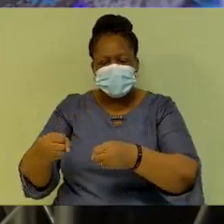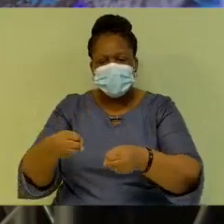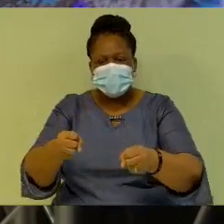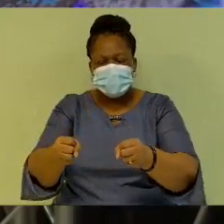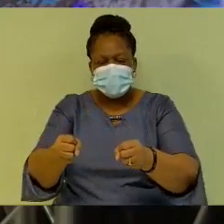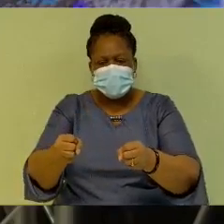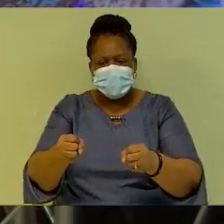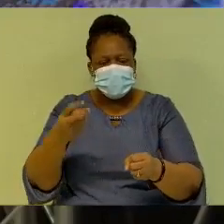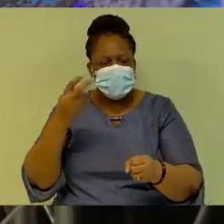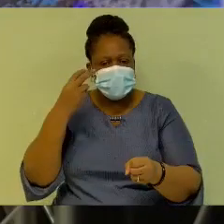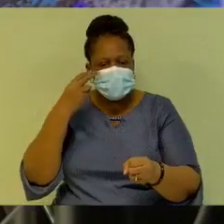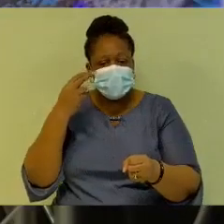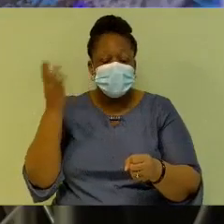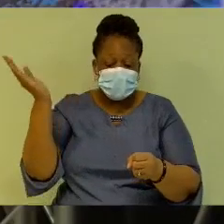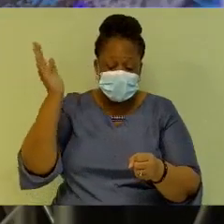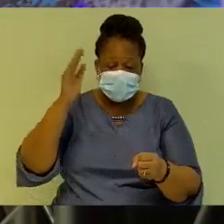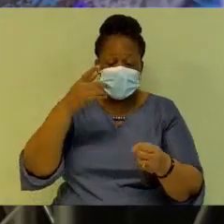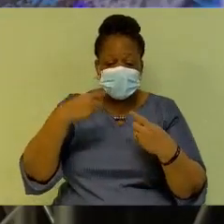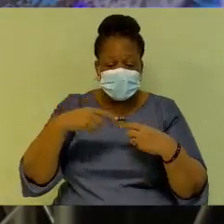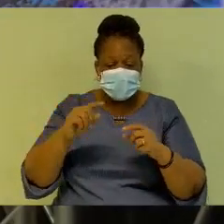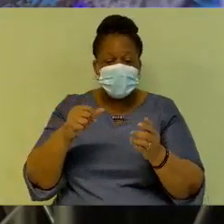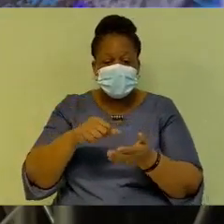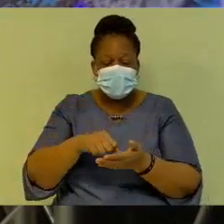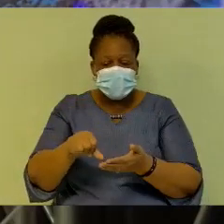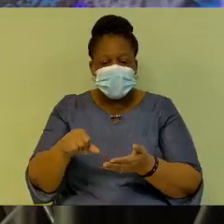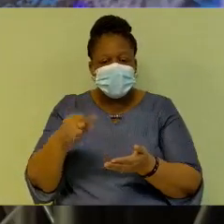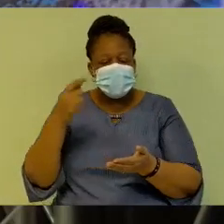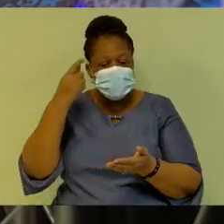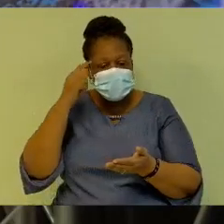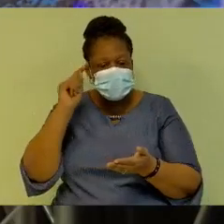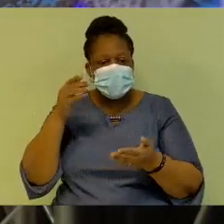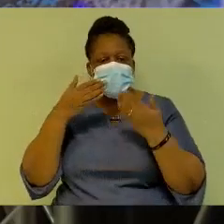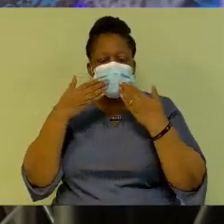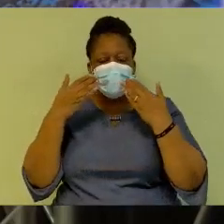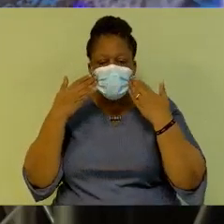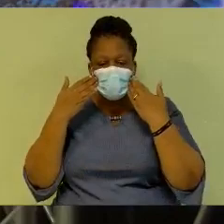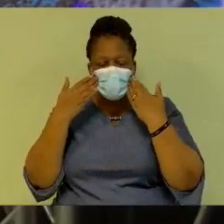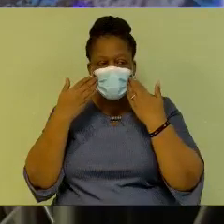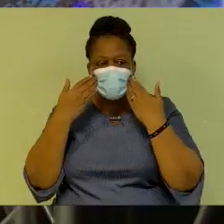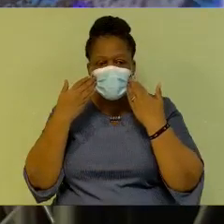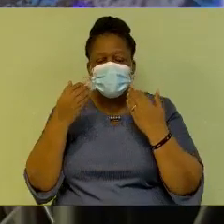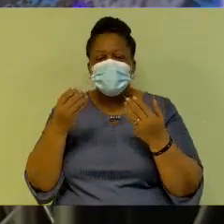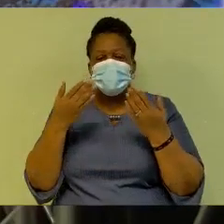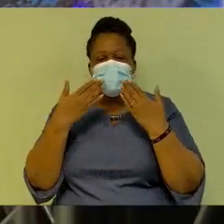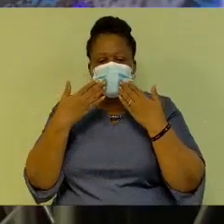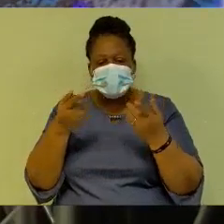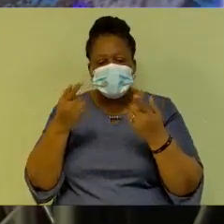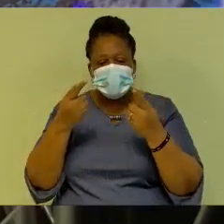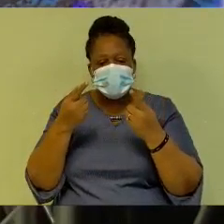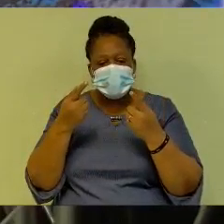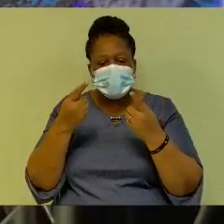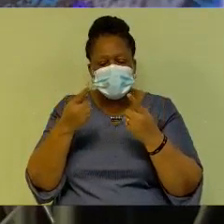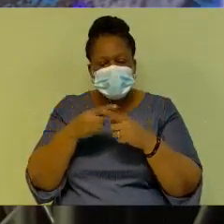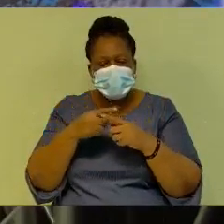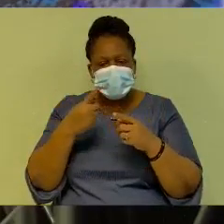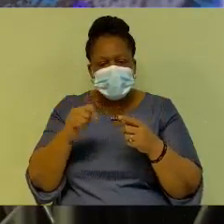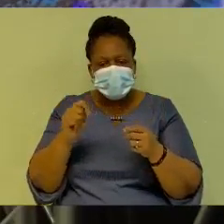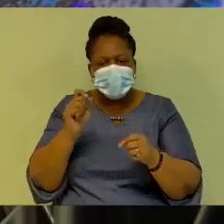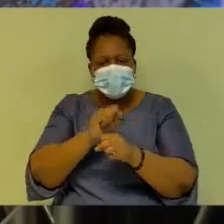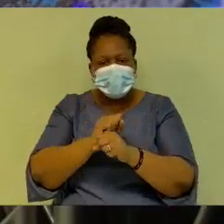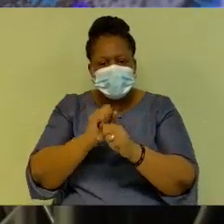must thank the staff who is working behind the scene that they have done a great job. Thank you